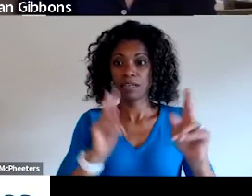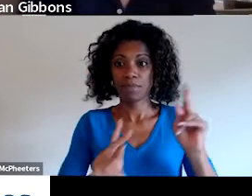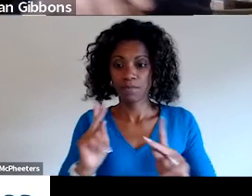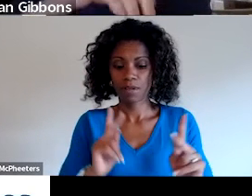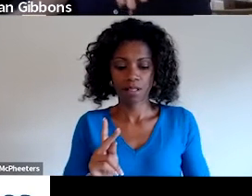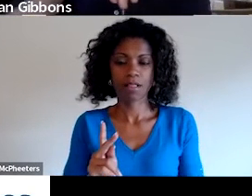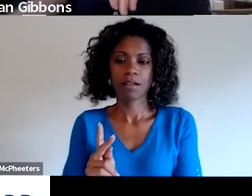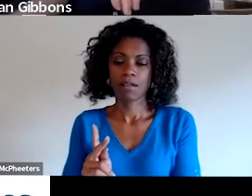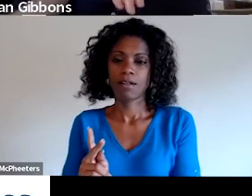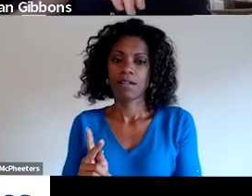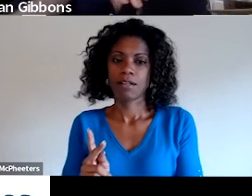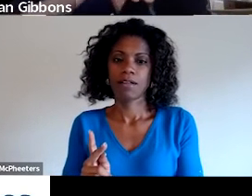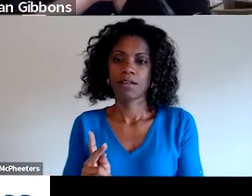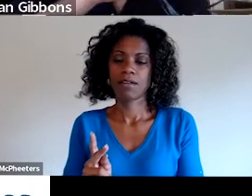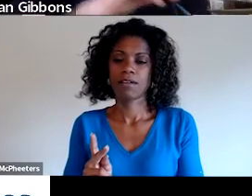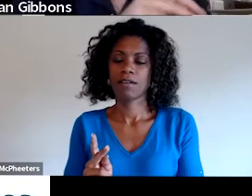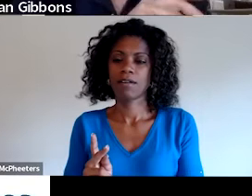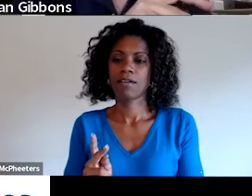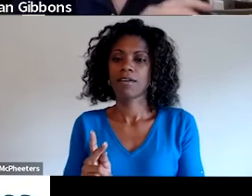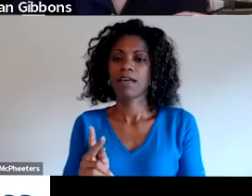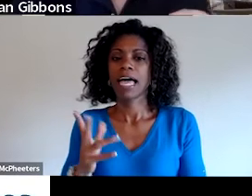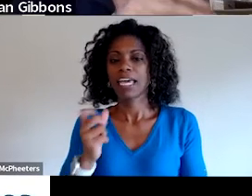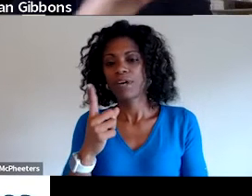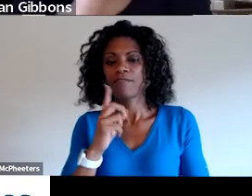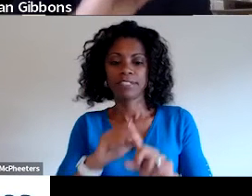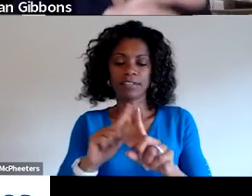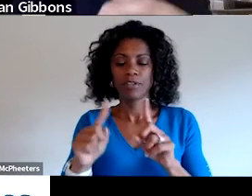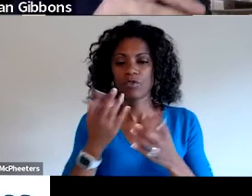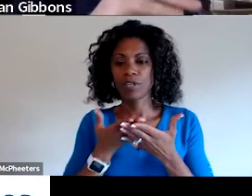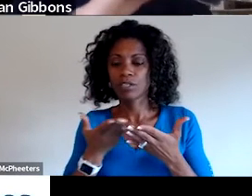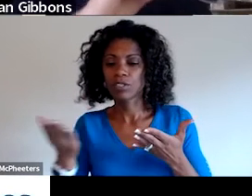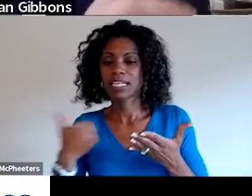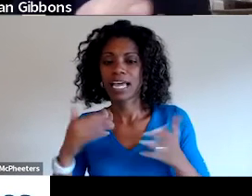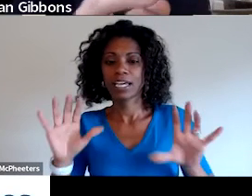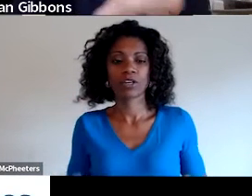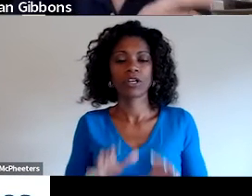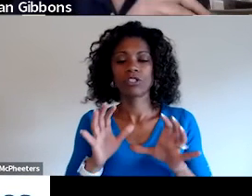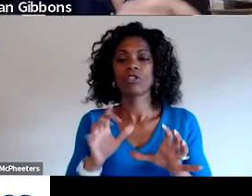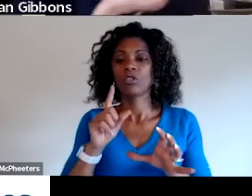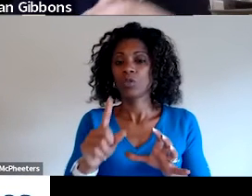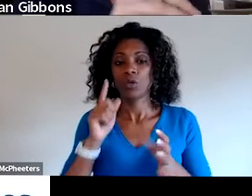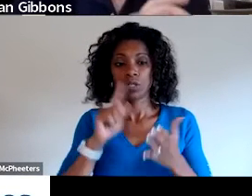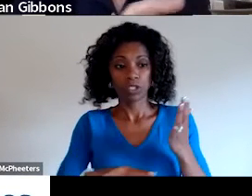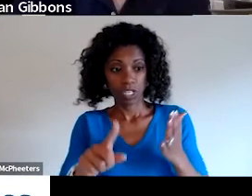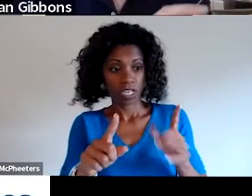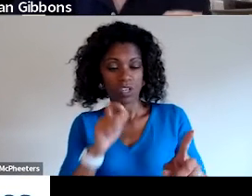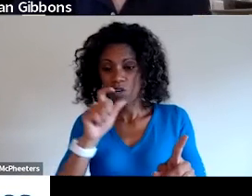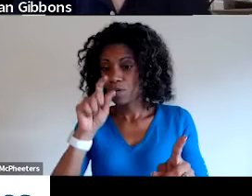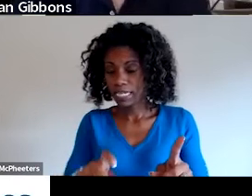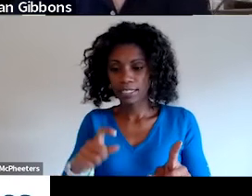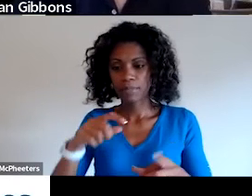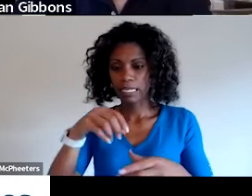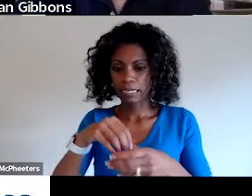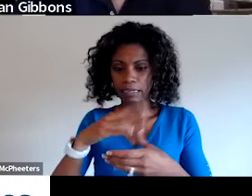day, asking questions, sharing information and resources. And so encourage you all to avail yourselves of that. You do not need to be a network member to